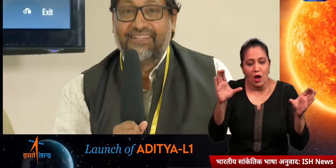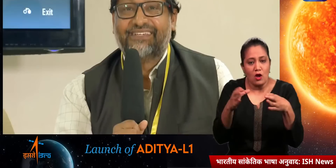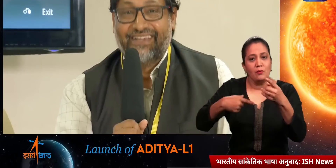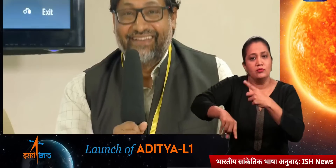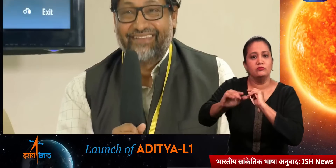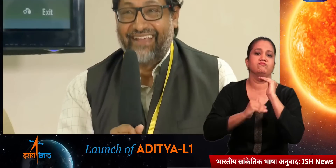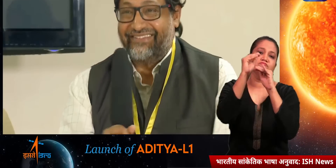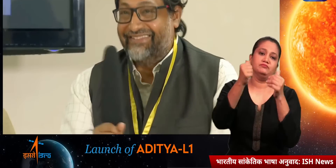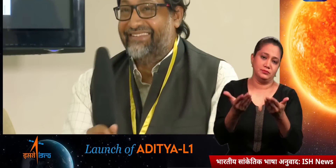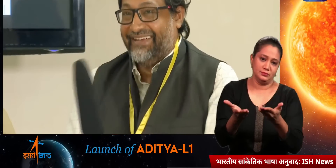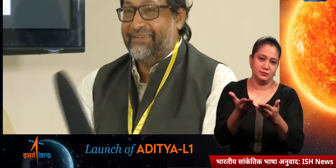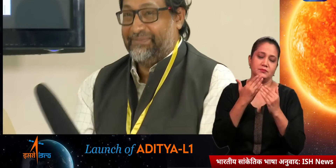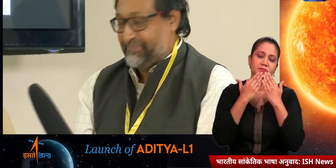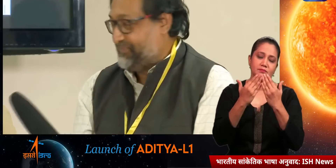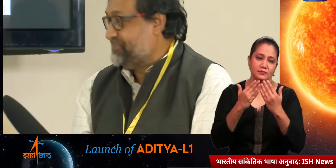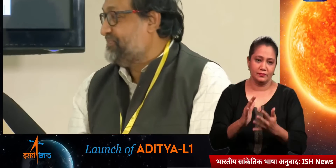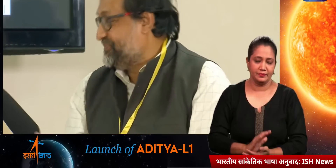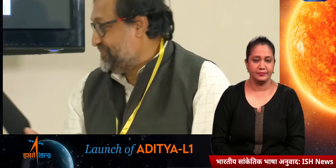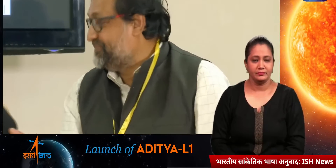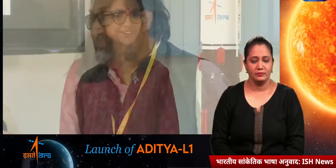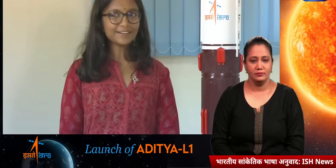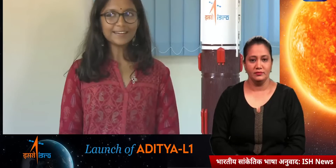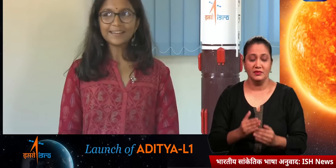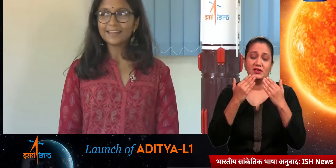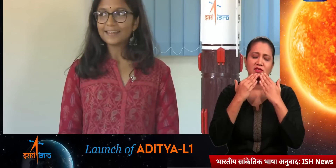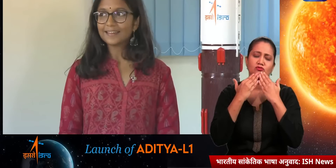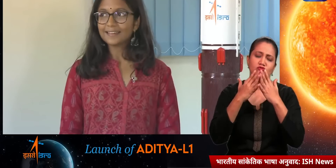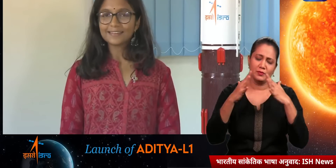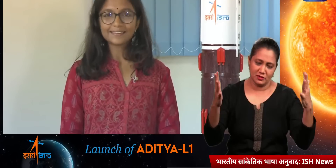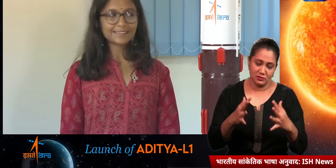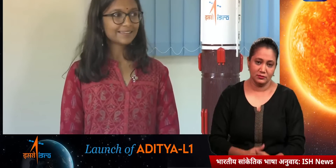at large. Thank you. Thank you very much, sir.